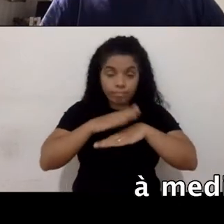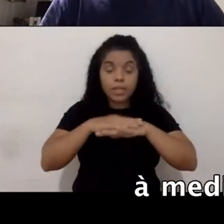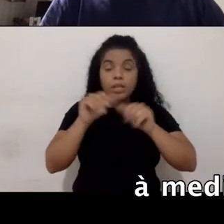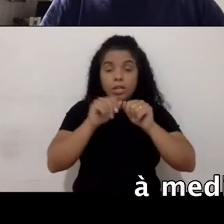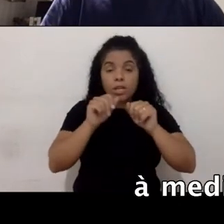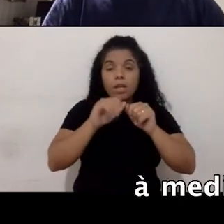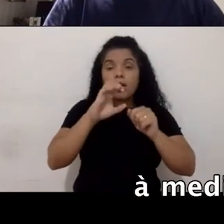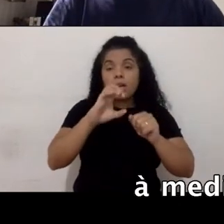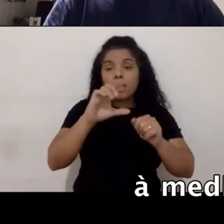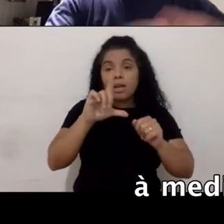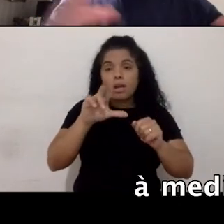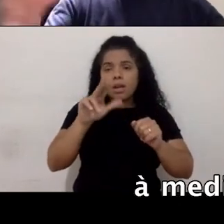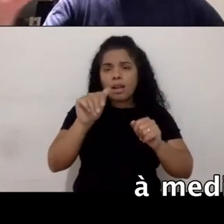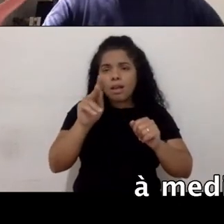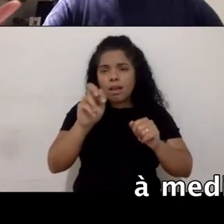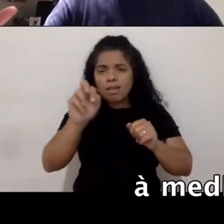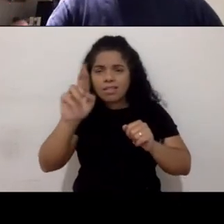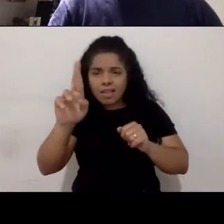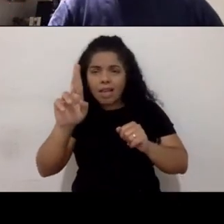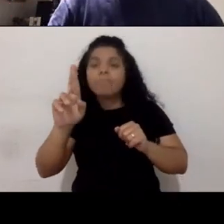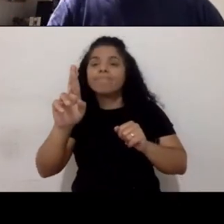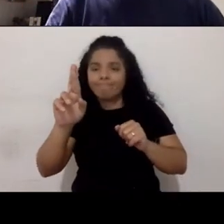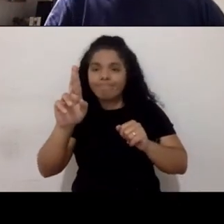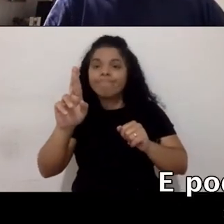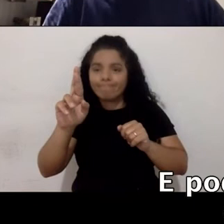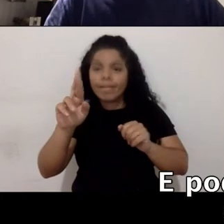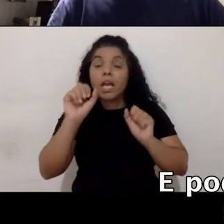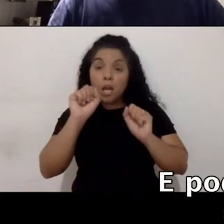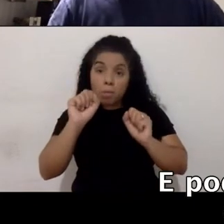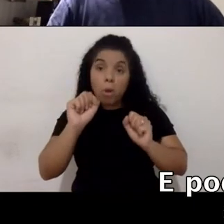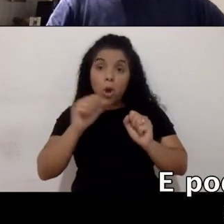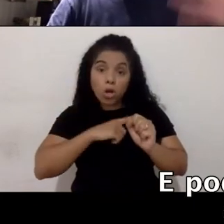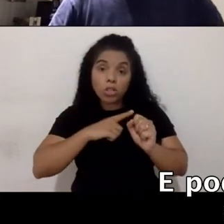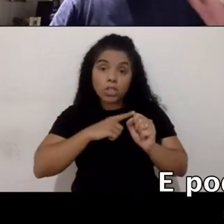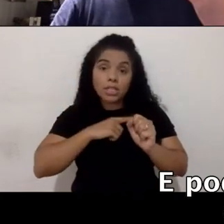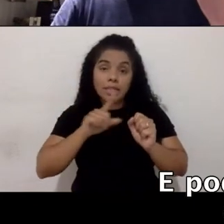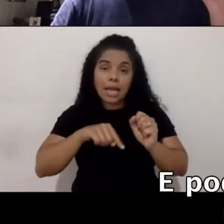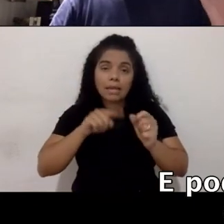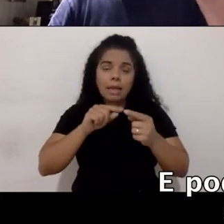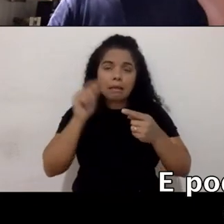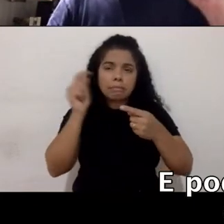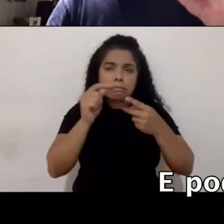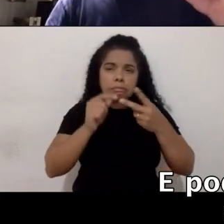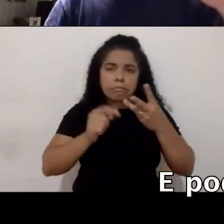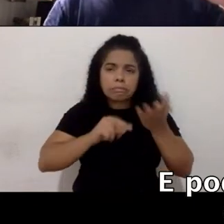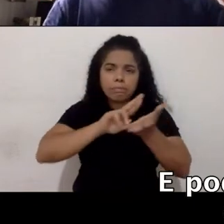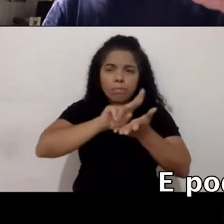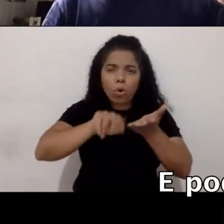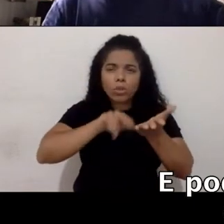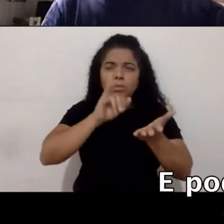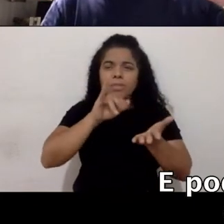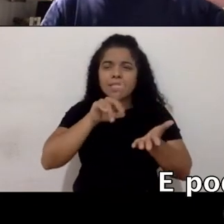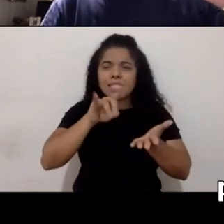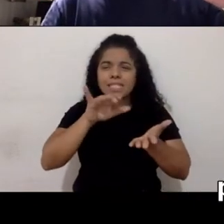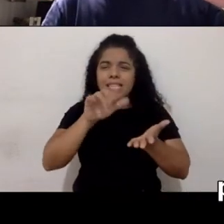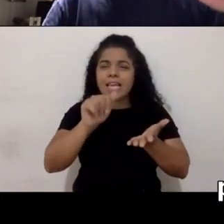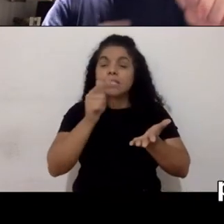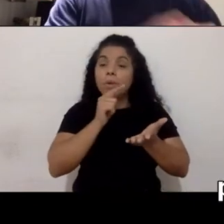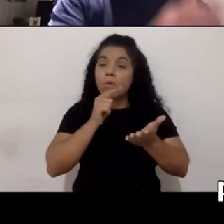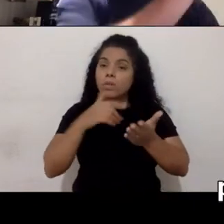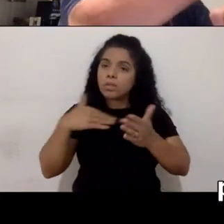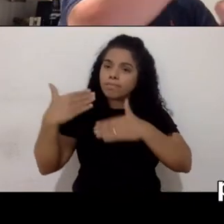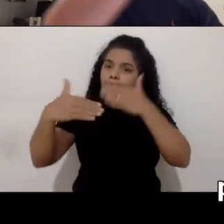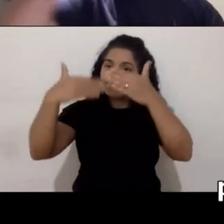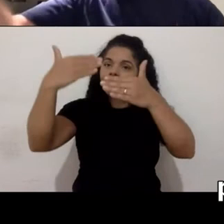of the cluster, especially as we scale up. And so we can use that single infrastructure stack project to